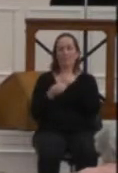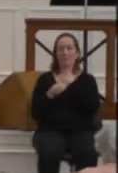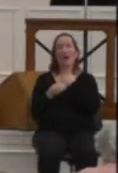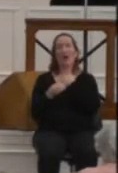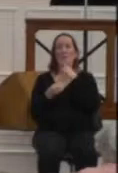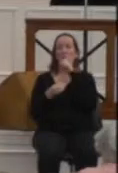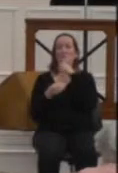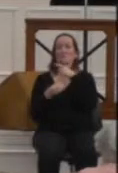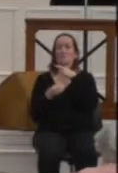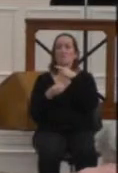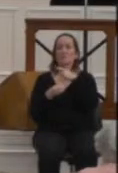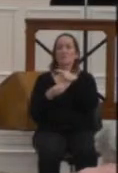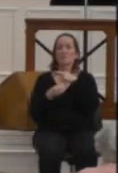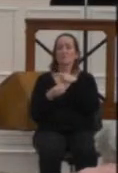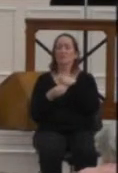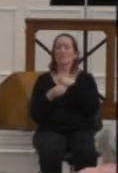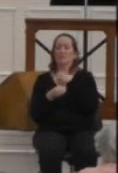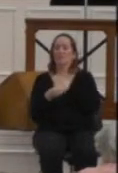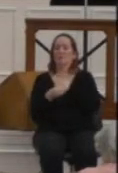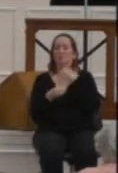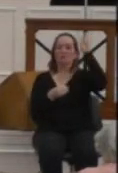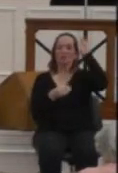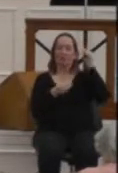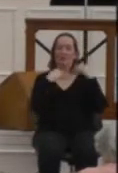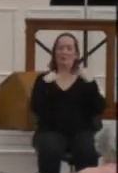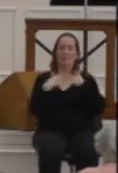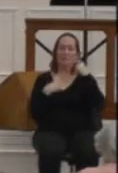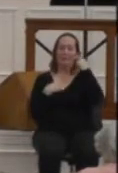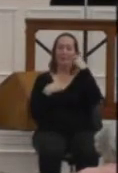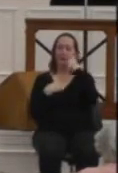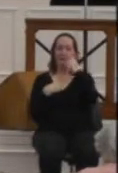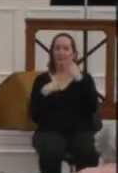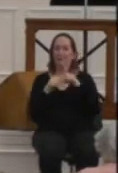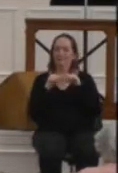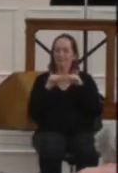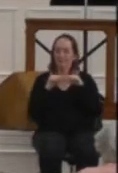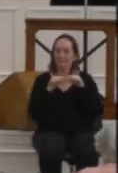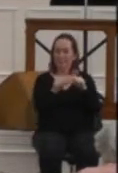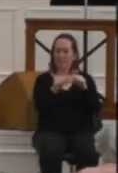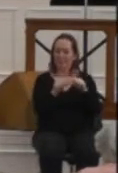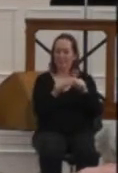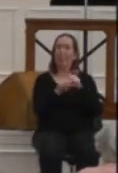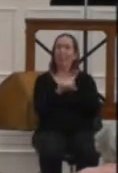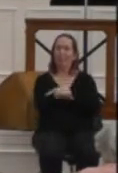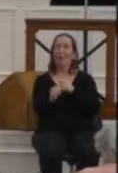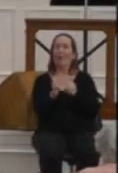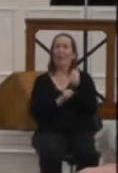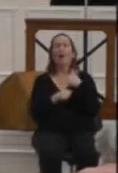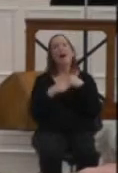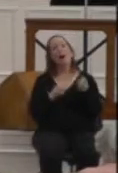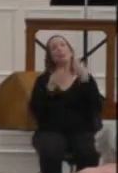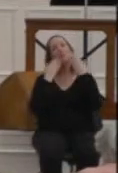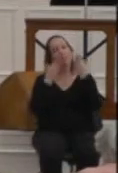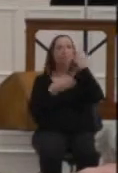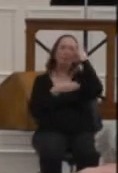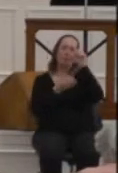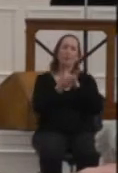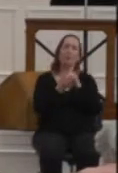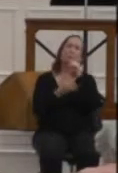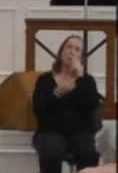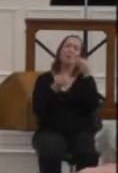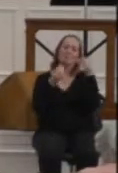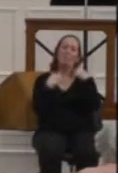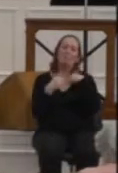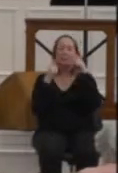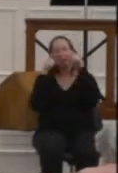would have given me eyes that lasted a little bit longer in good shape. I'm thankful for doctors who have given me